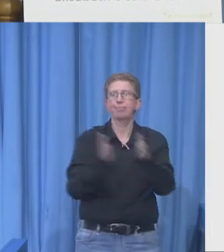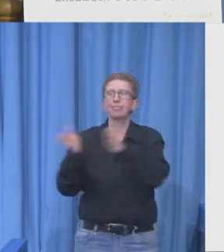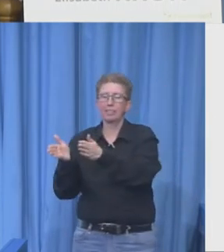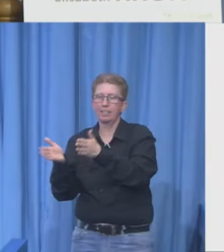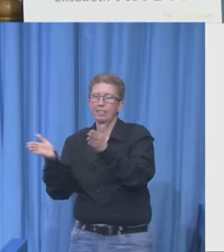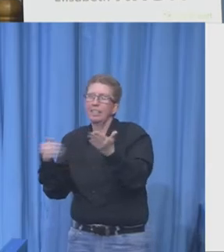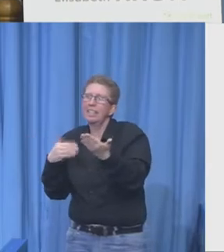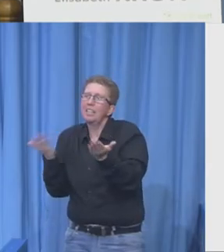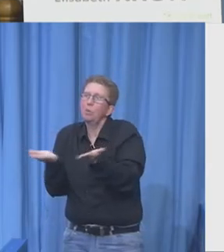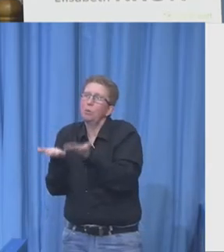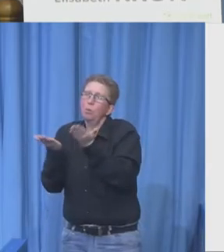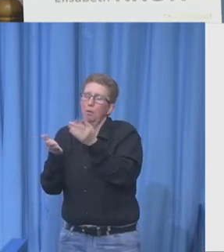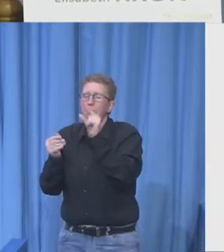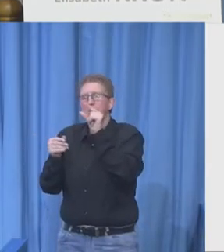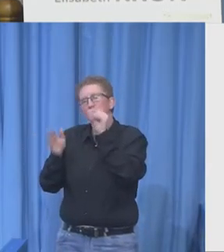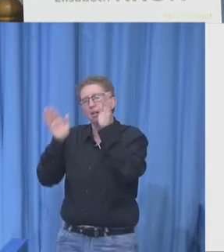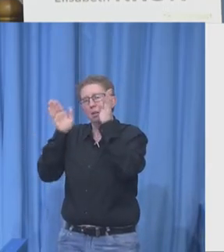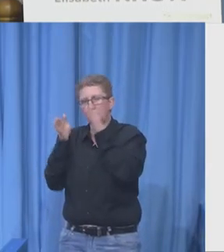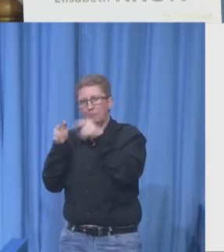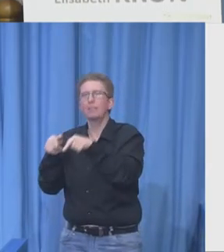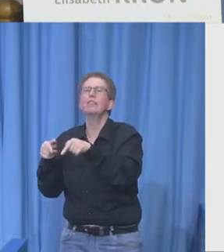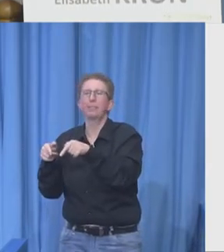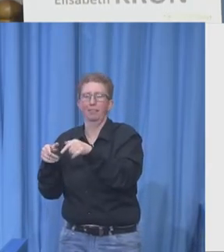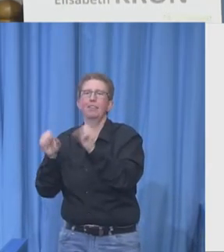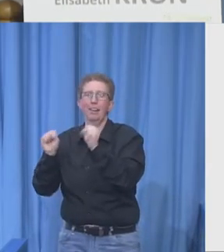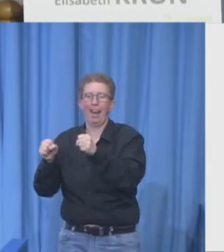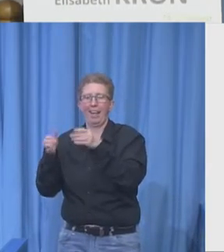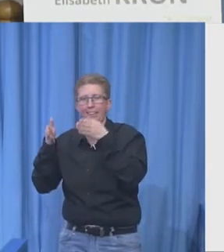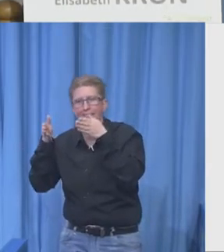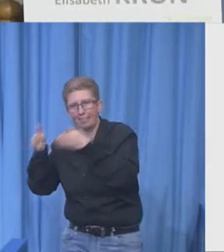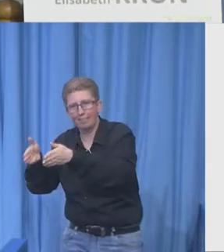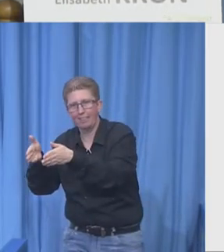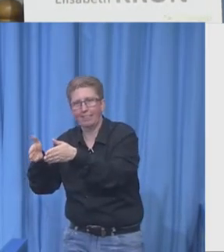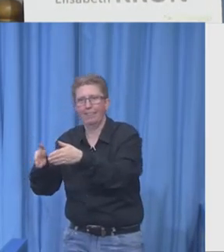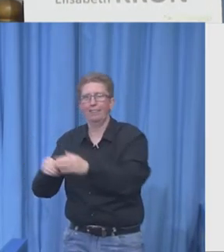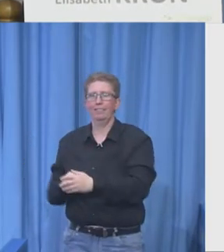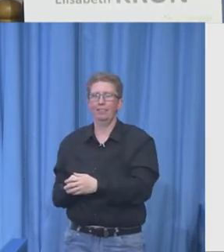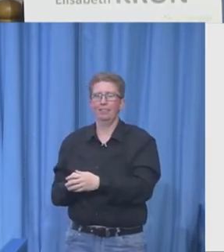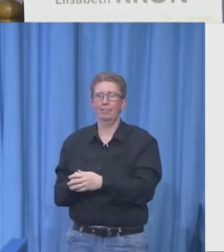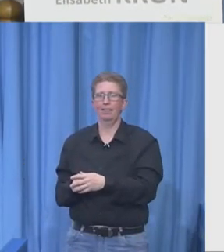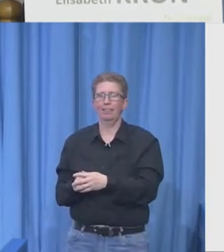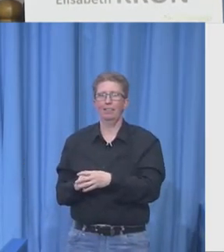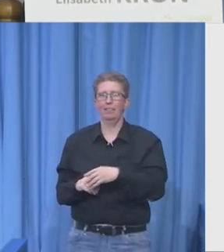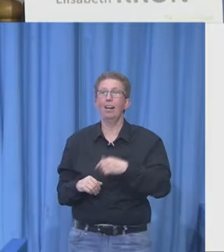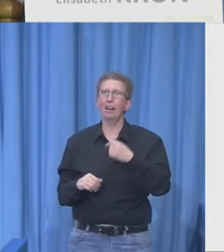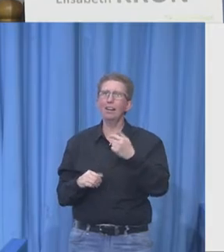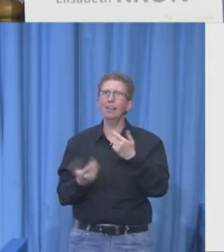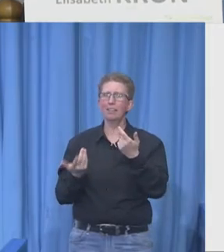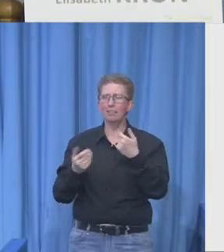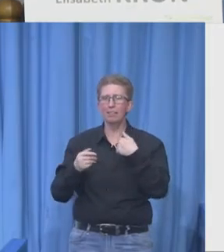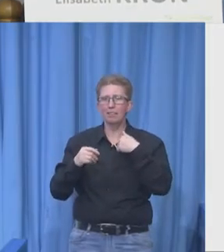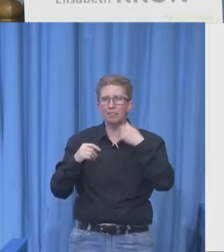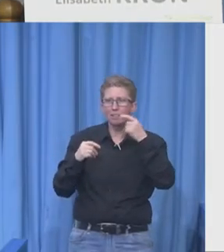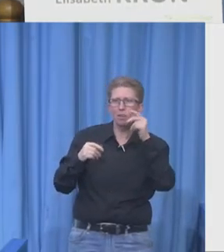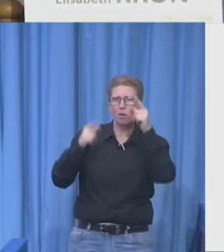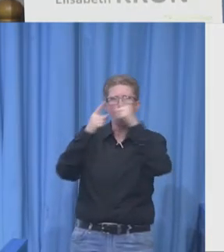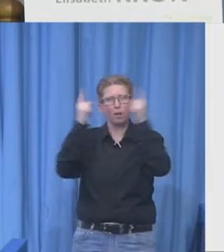very chaotic for them and overcrowded. Schools are not specialized, and